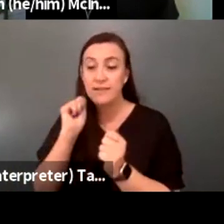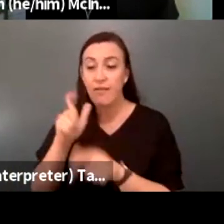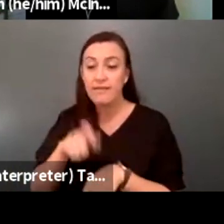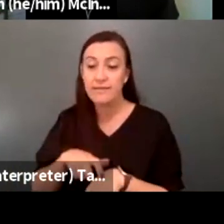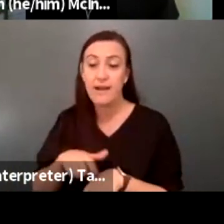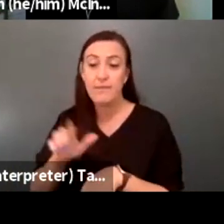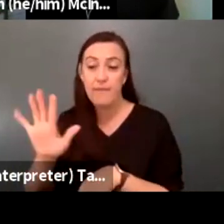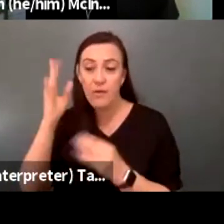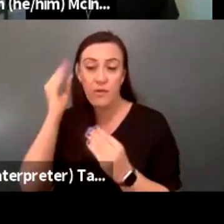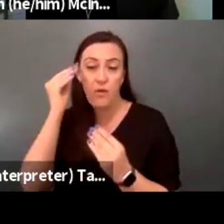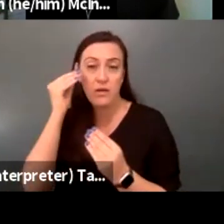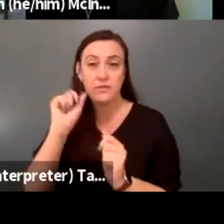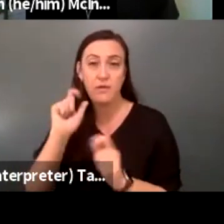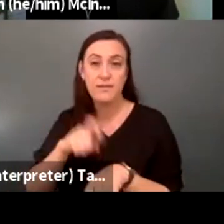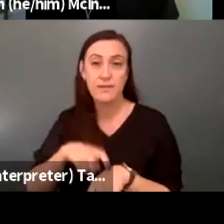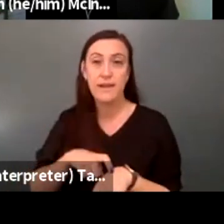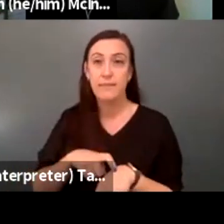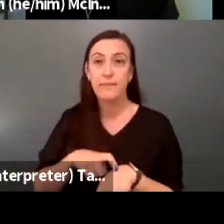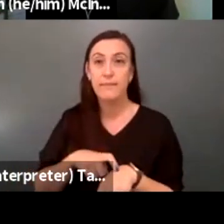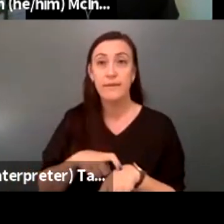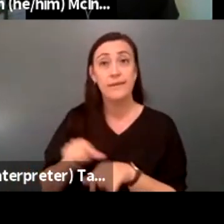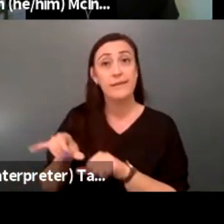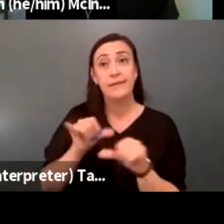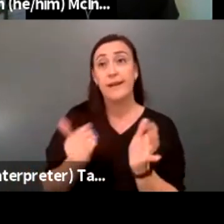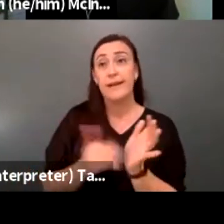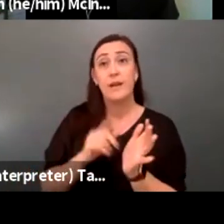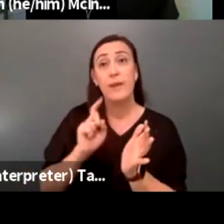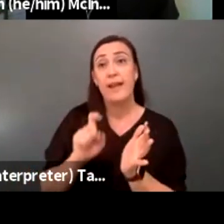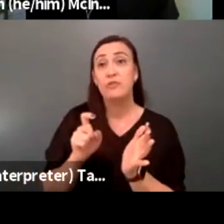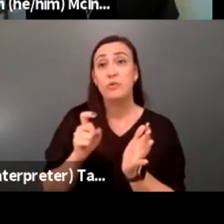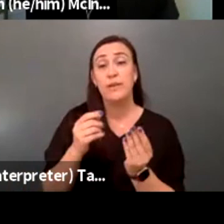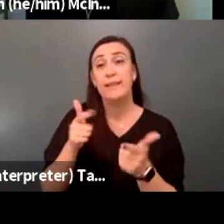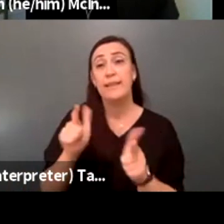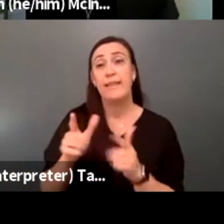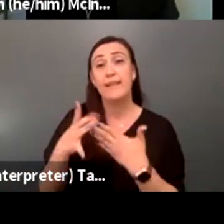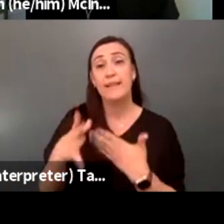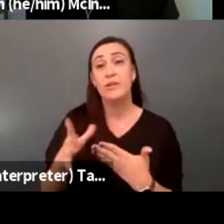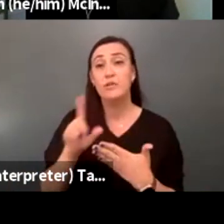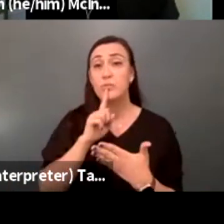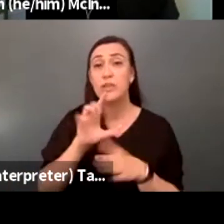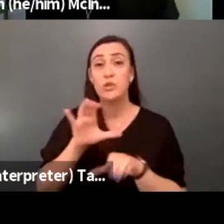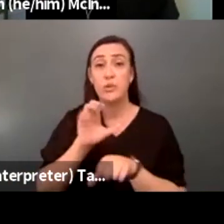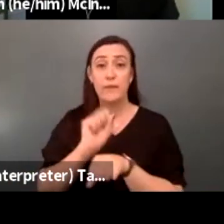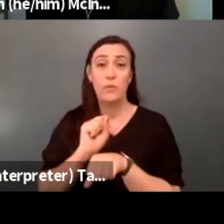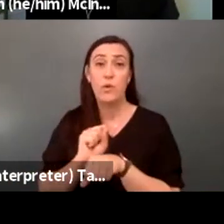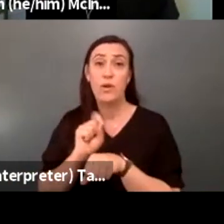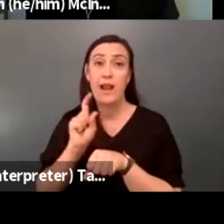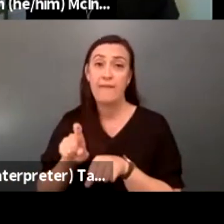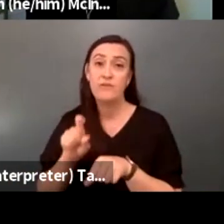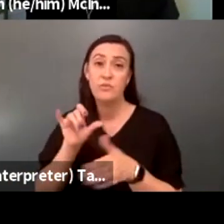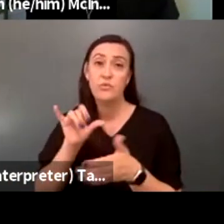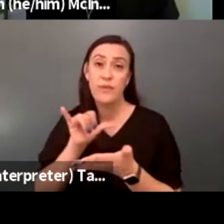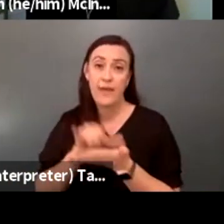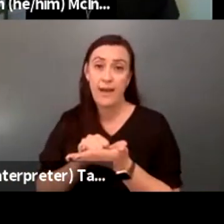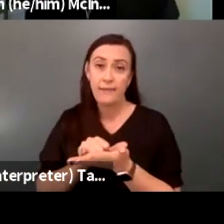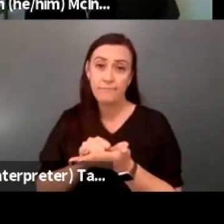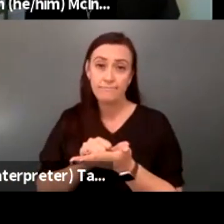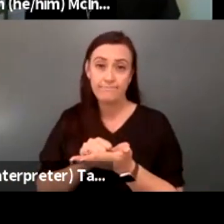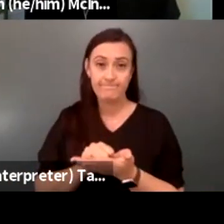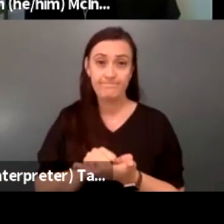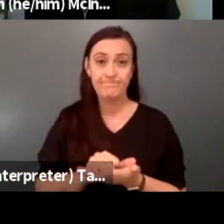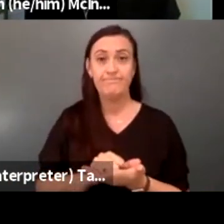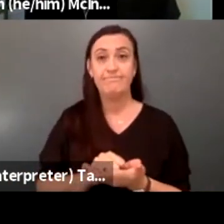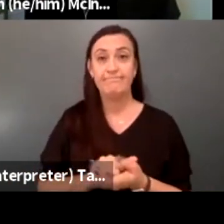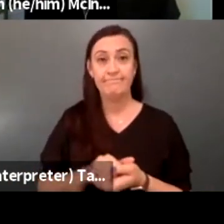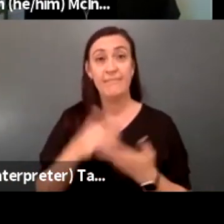about. Because like Toya said, we got to let the leaders who are really doing the work do the leading of the organization.